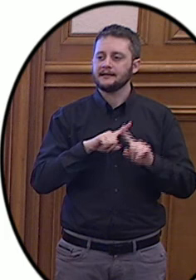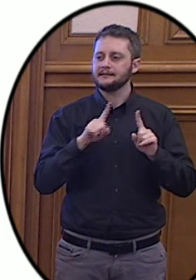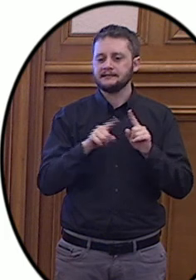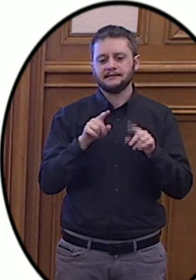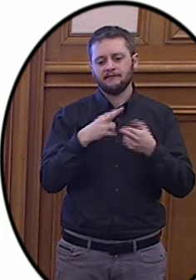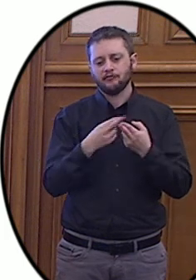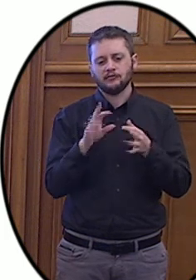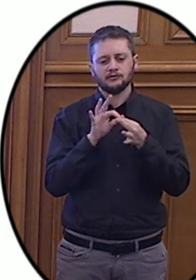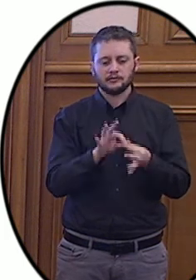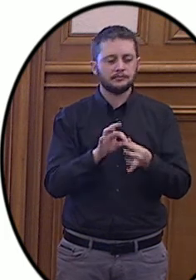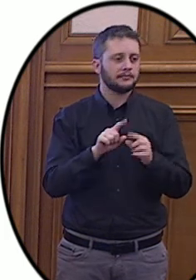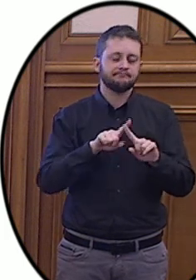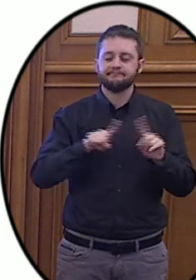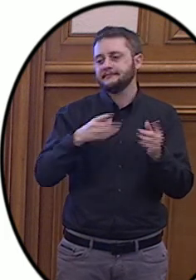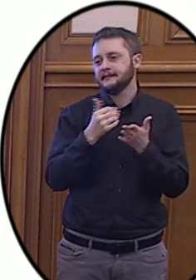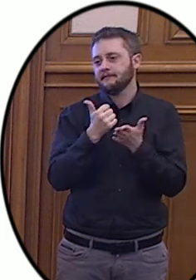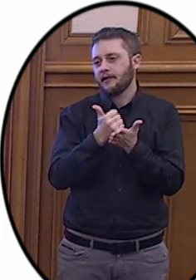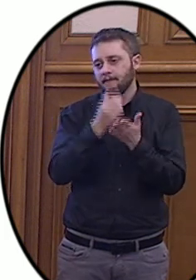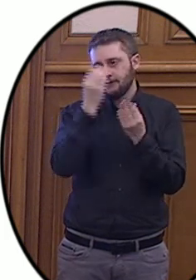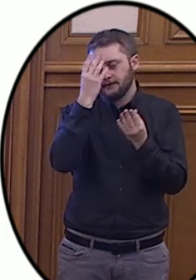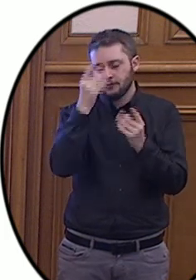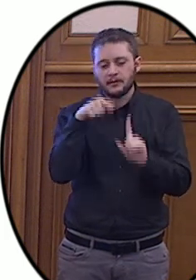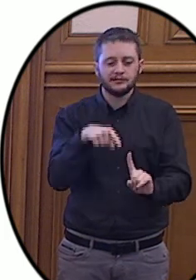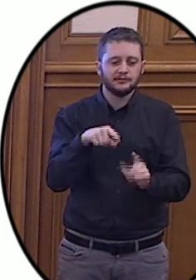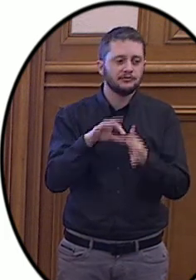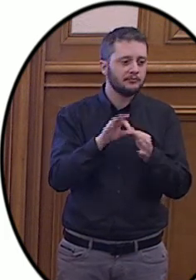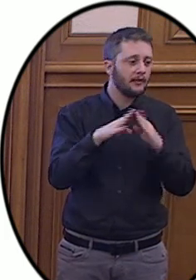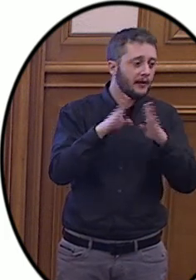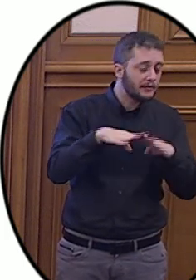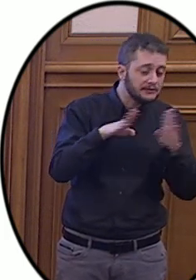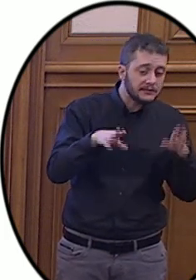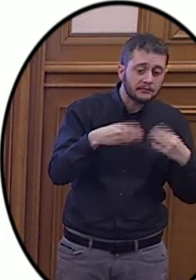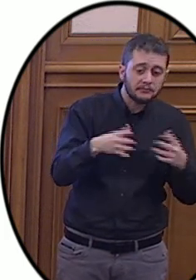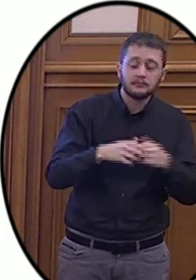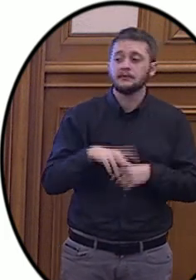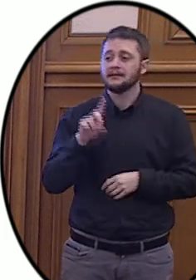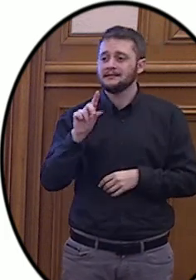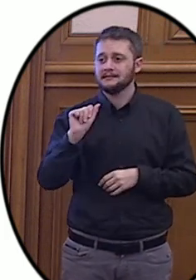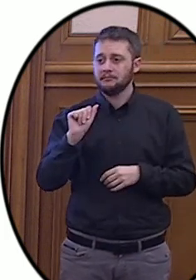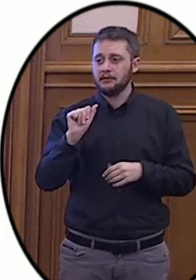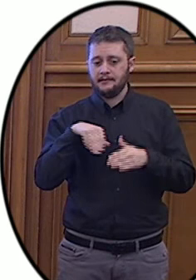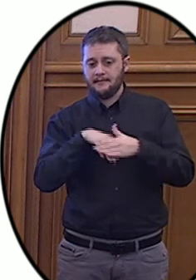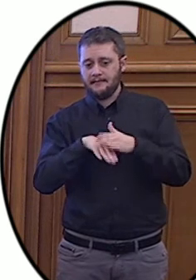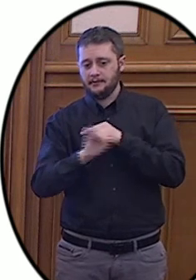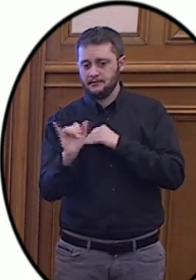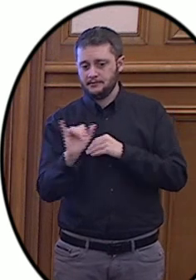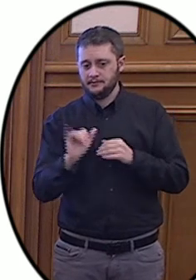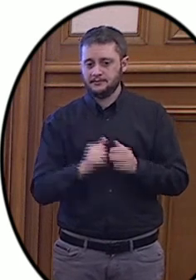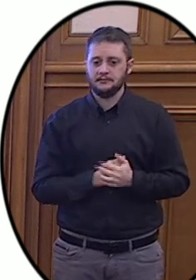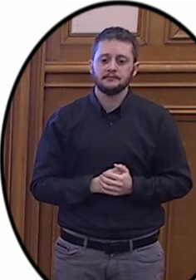a lot of helpful information about housing and disability accommodations as well.